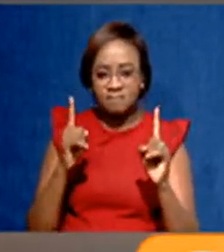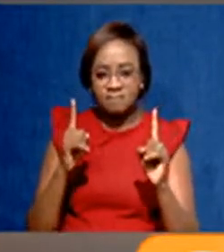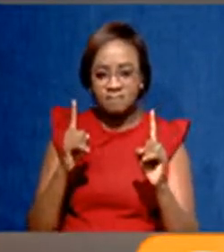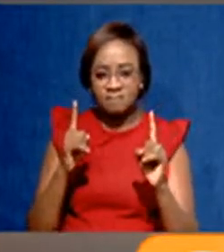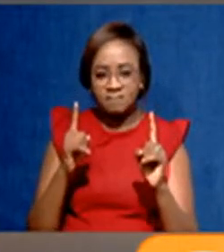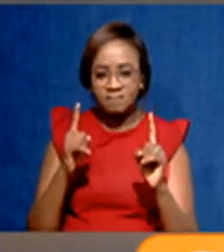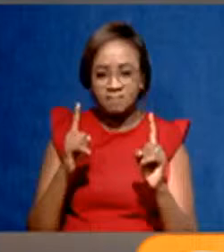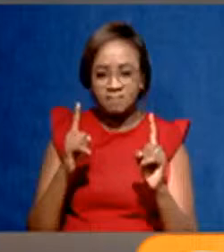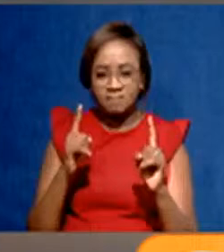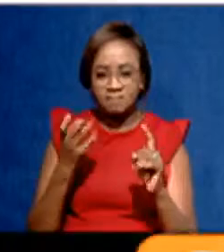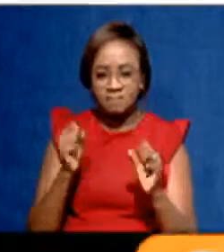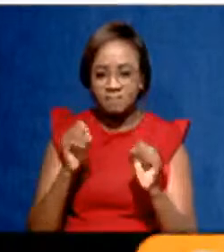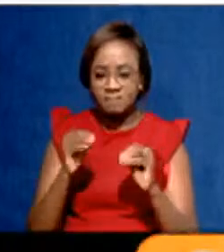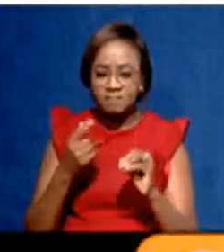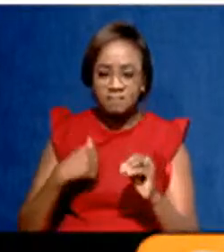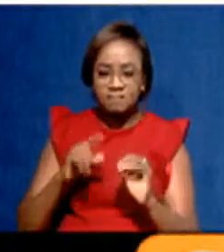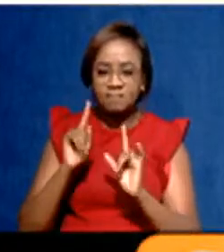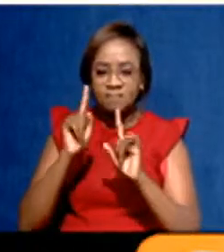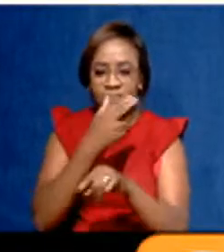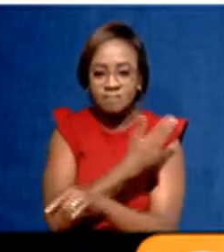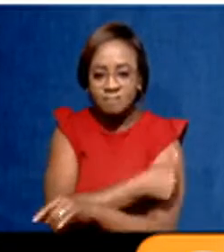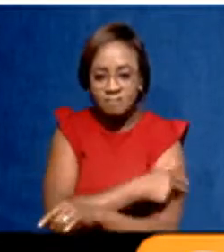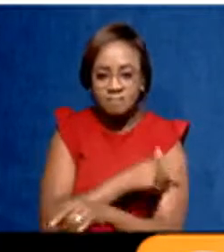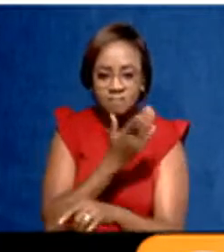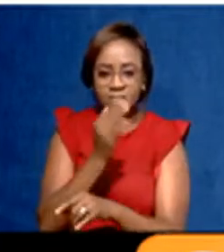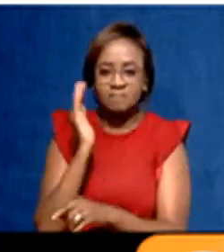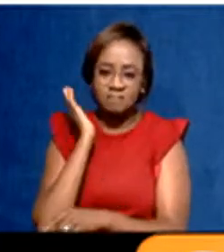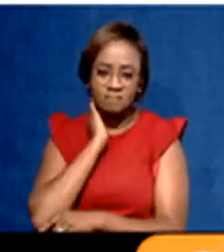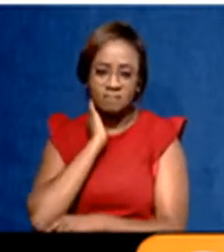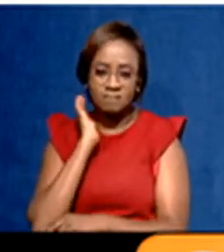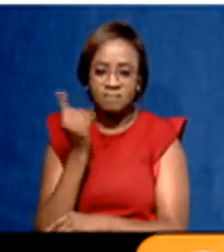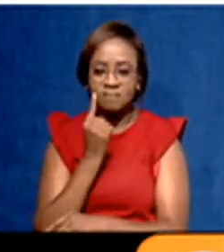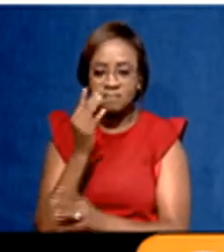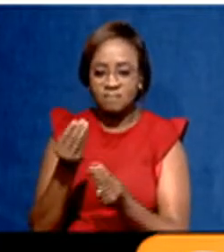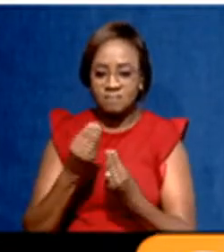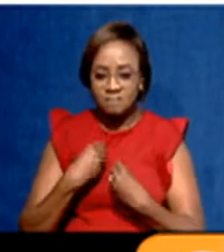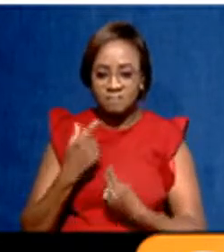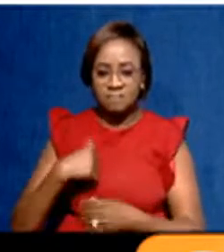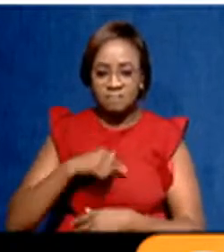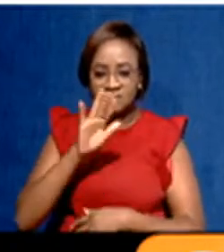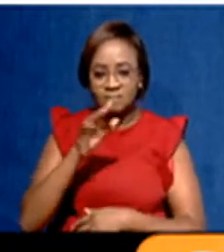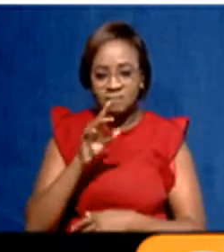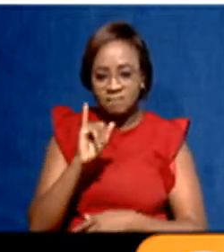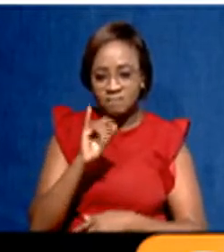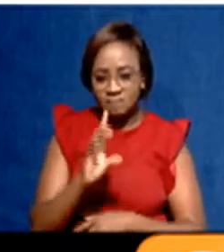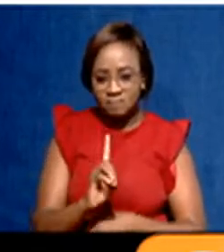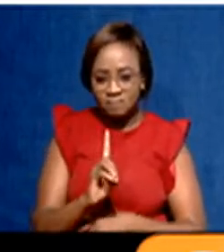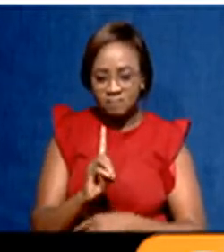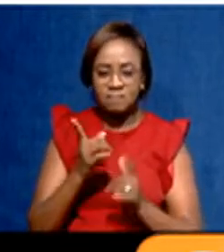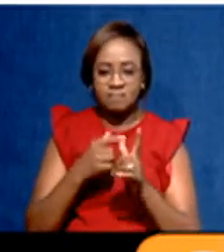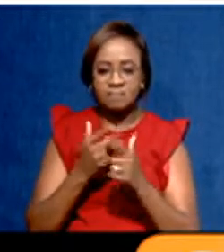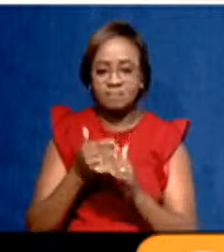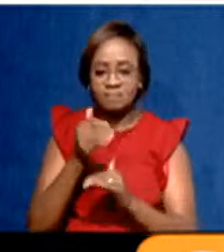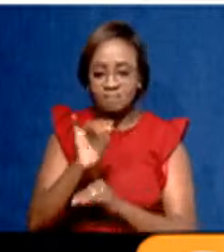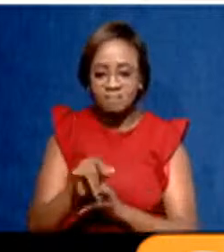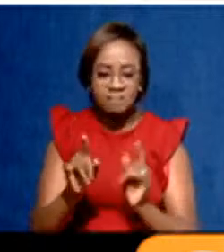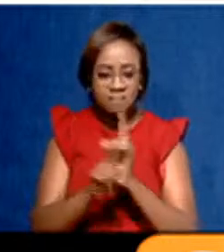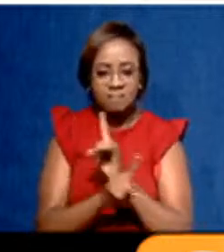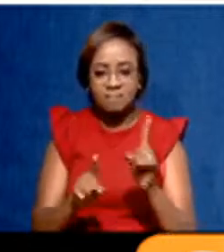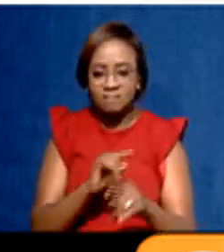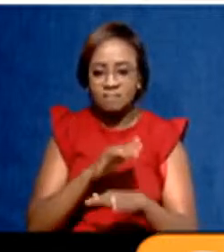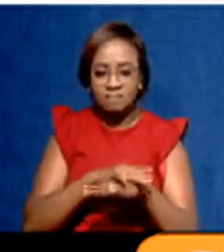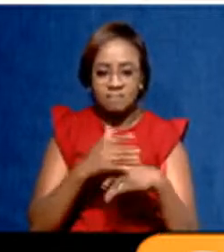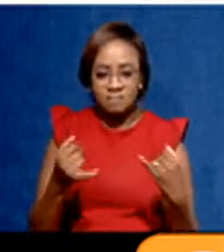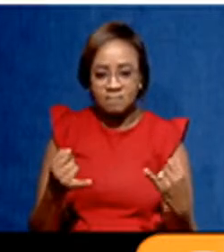facilities. So you go to a hospital in Murang'a, you only need to produce your ID. Then from there, everything is